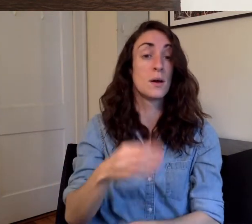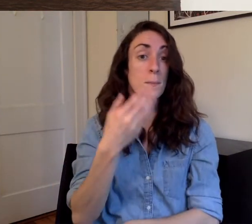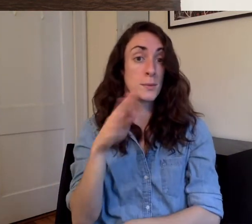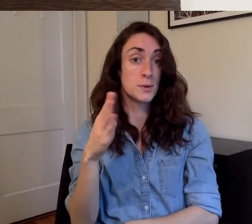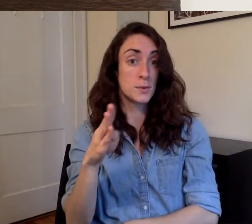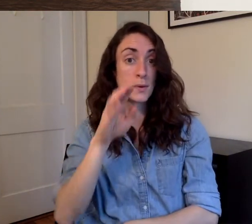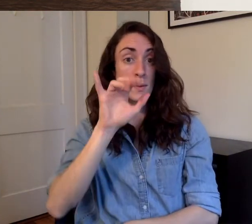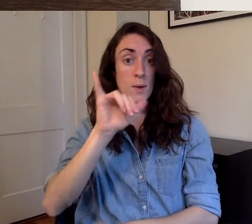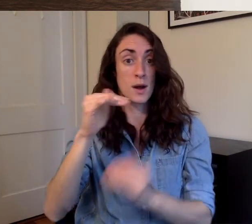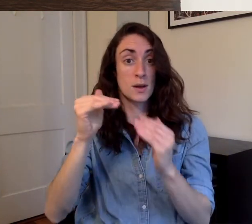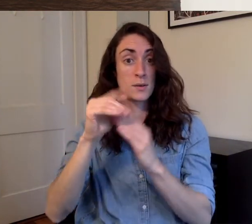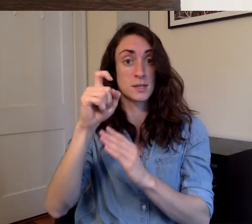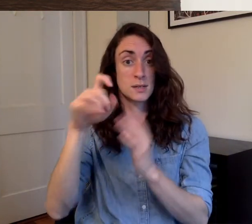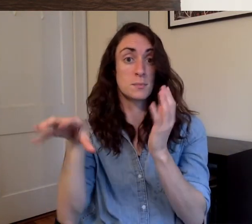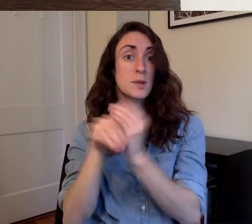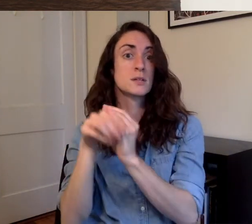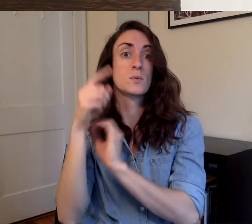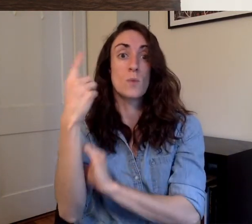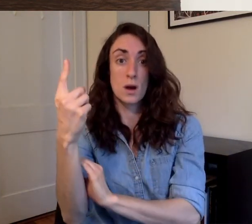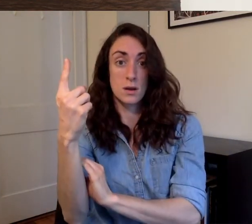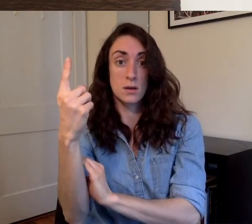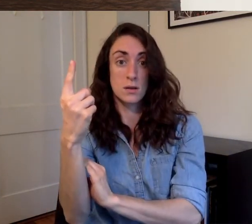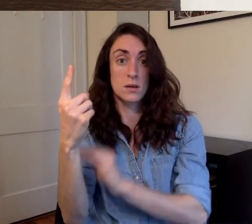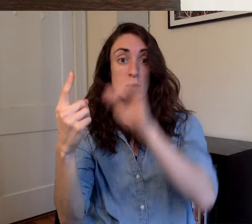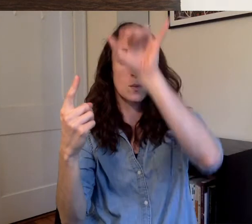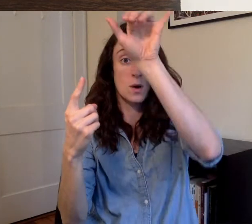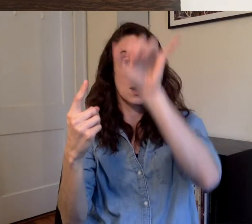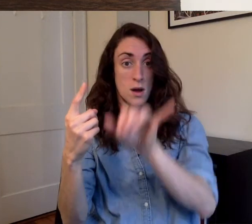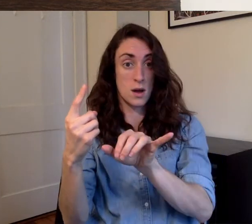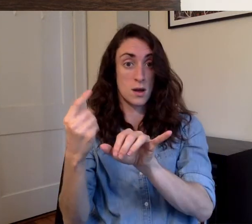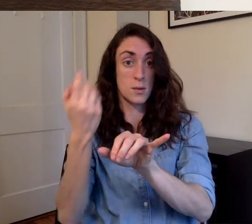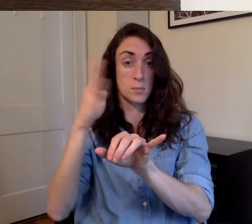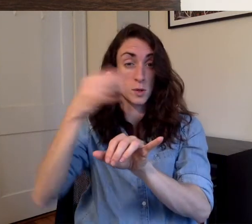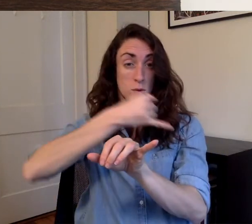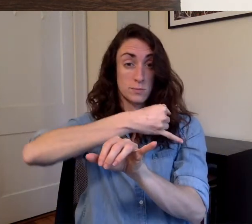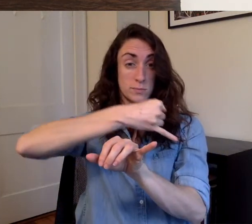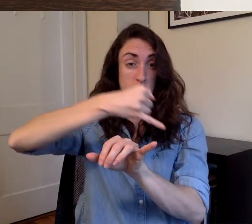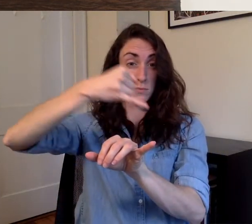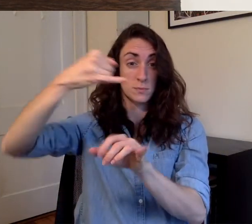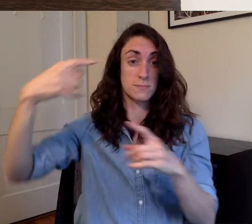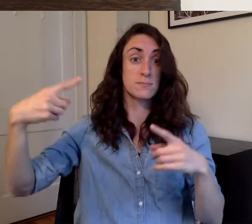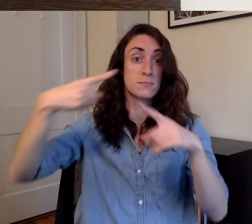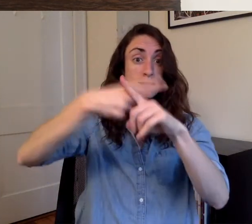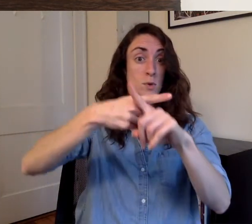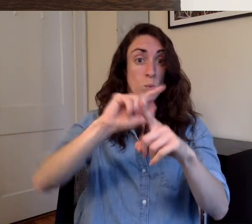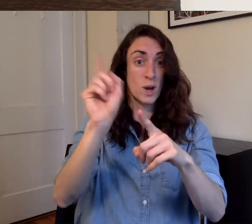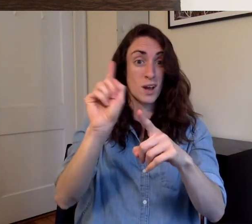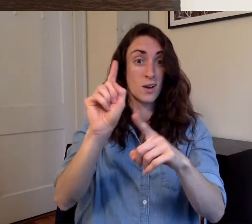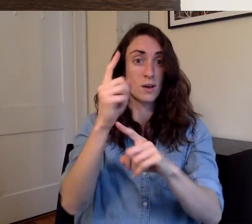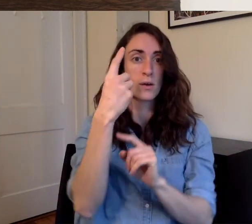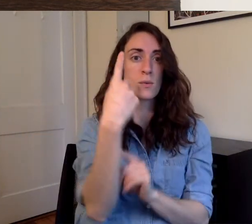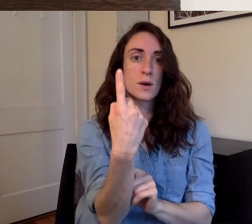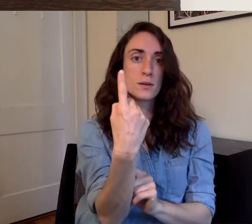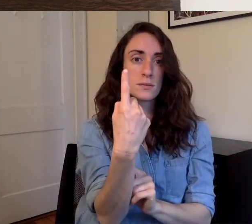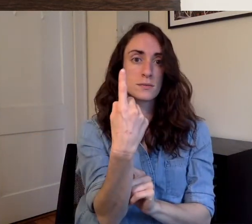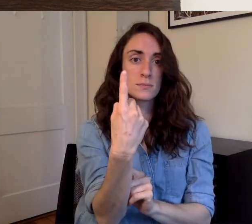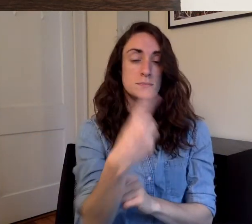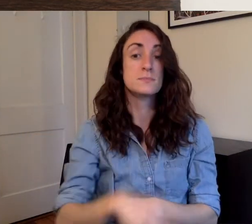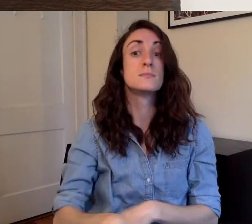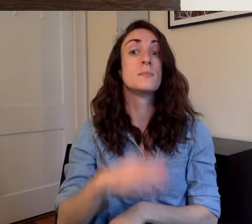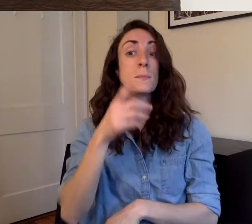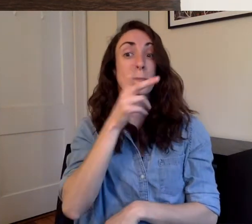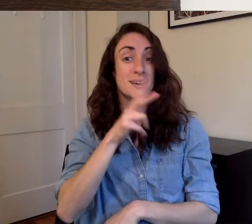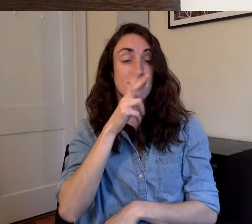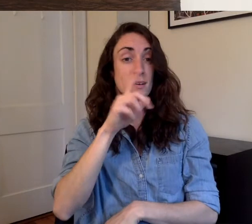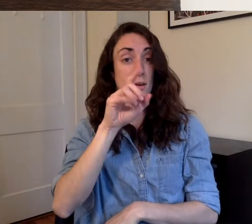0. Similarly, the blue function, y equals x plus 1, intersects the y-axis at y equals 1, and the pink function intersects